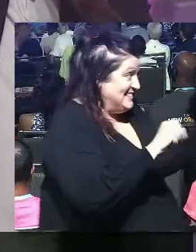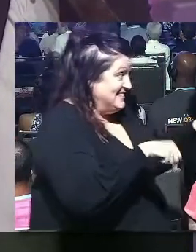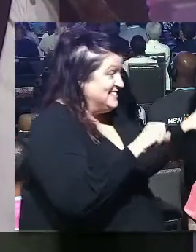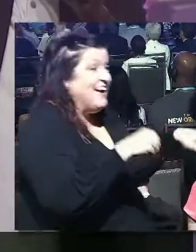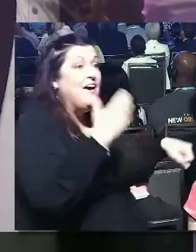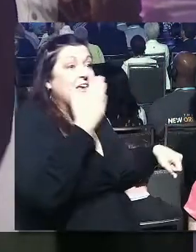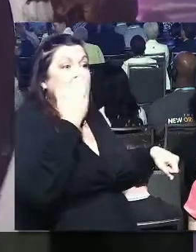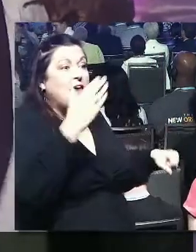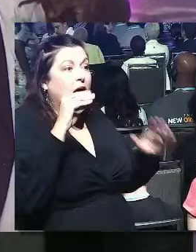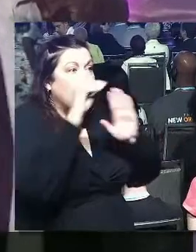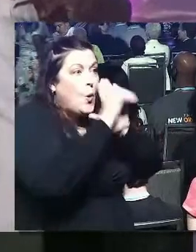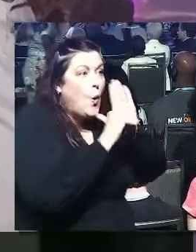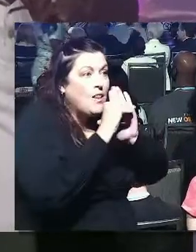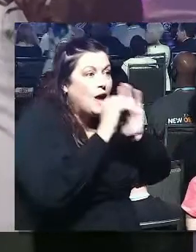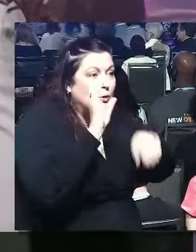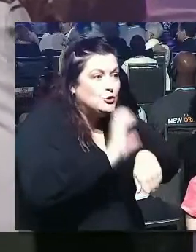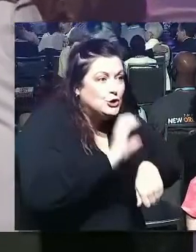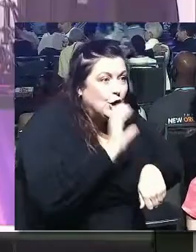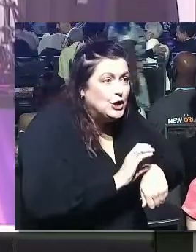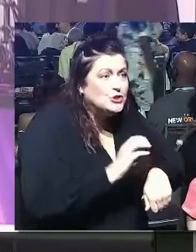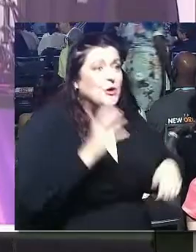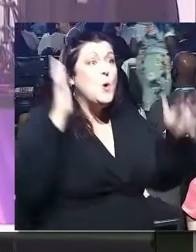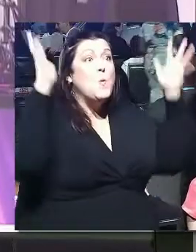Thank you, Orlando Church.